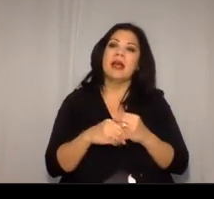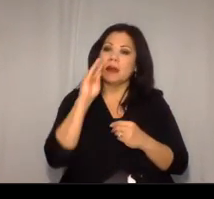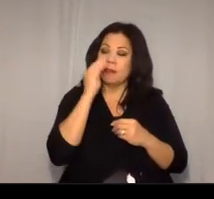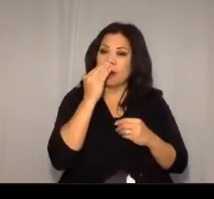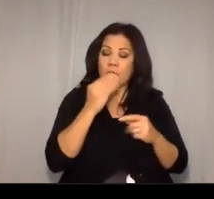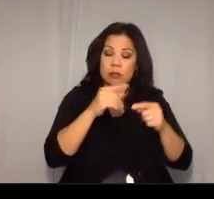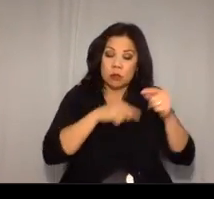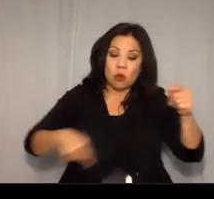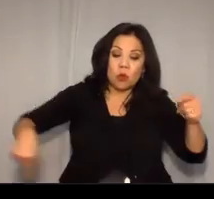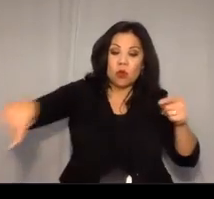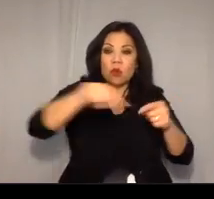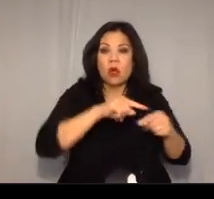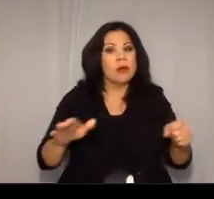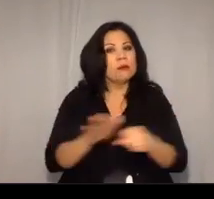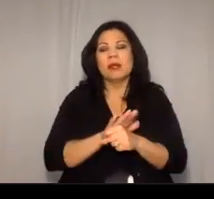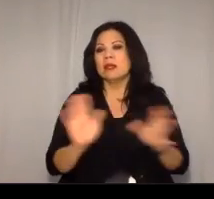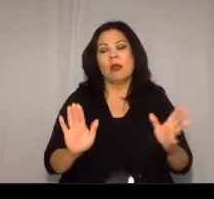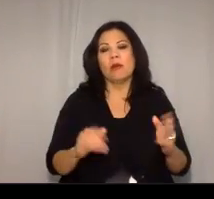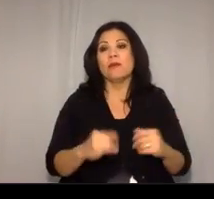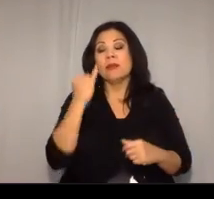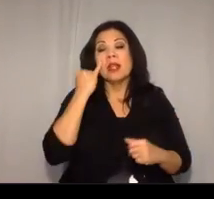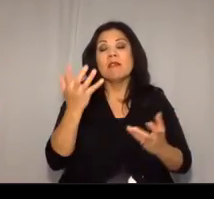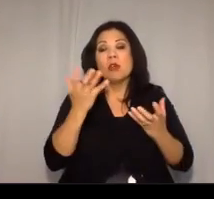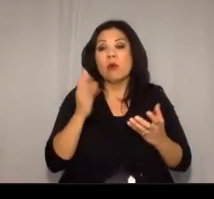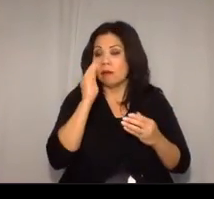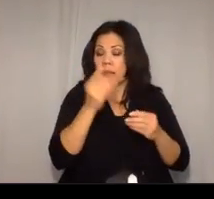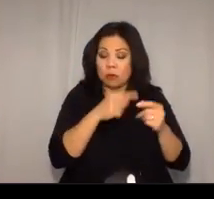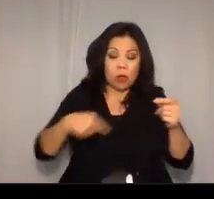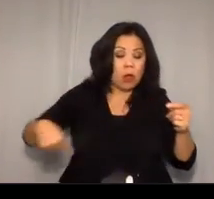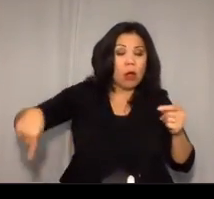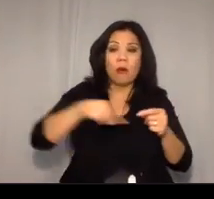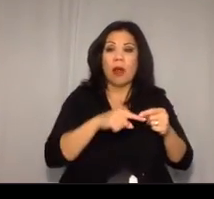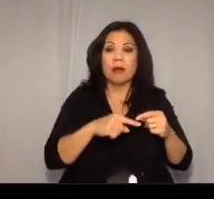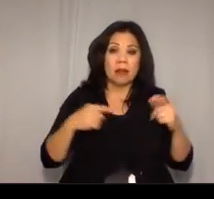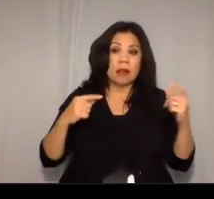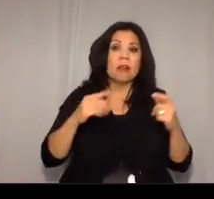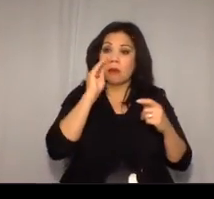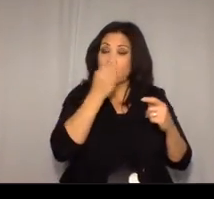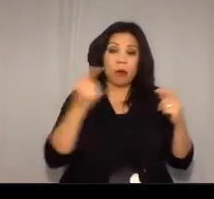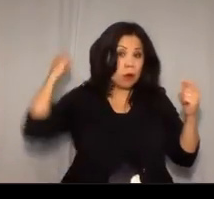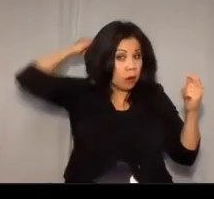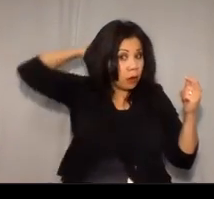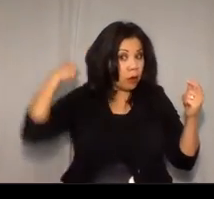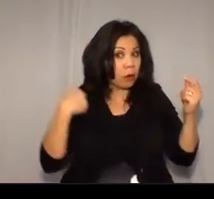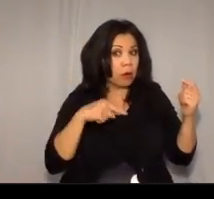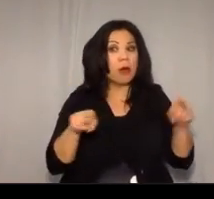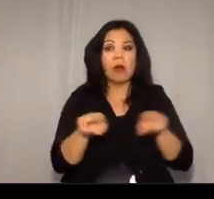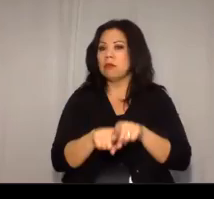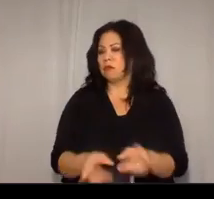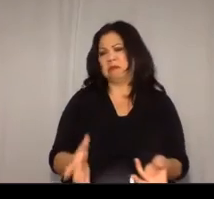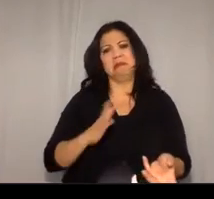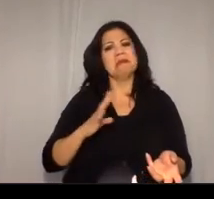And that's fair. You can do that. If you want to make the flowers go all around the back, you could. but this would be a lovely thing